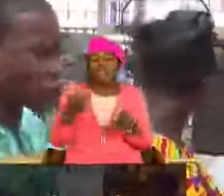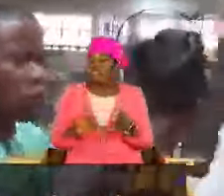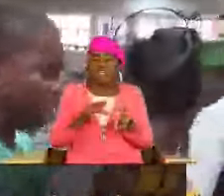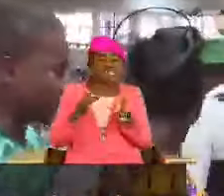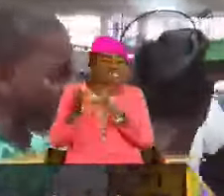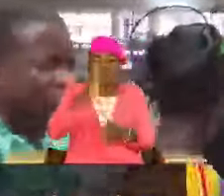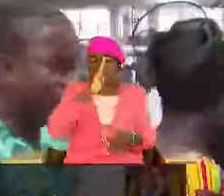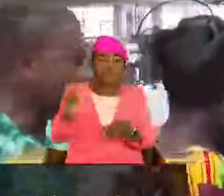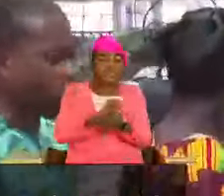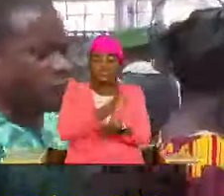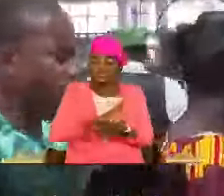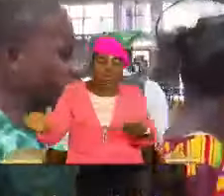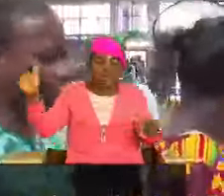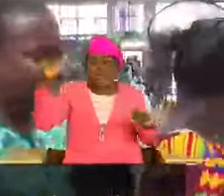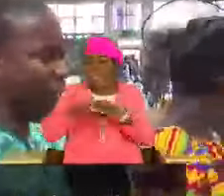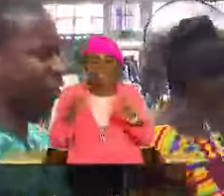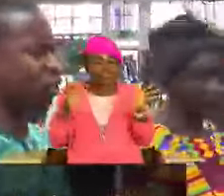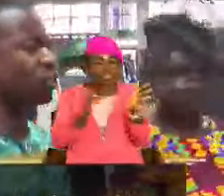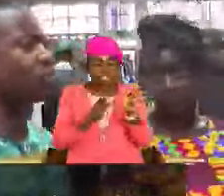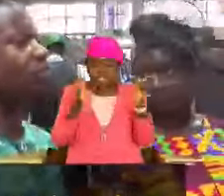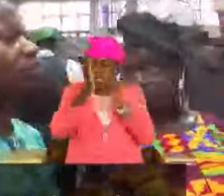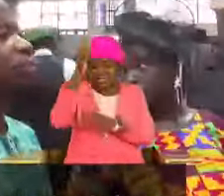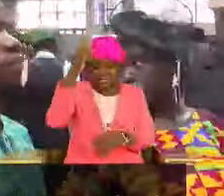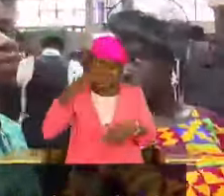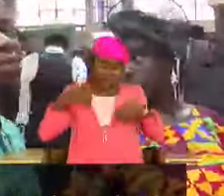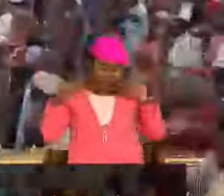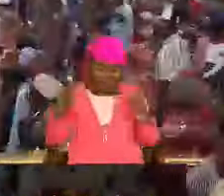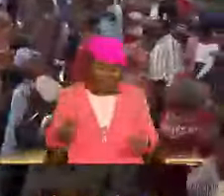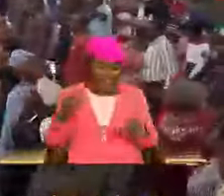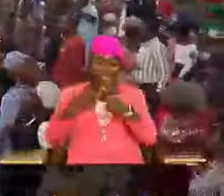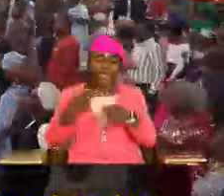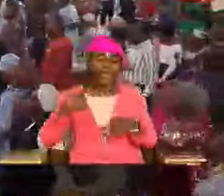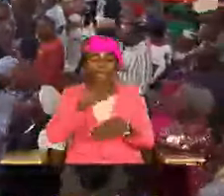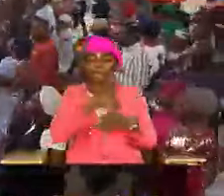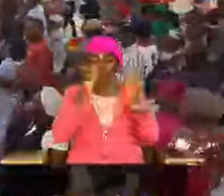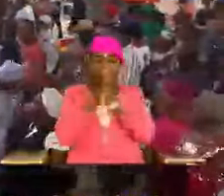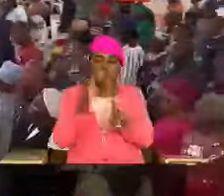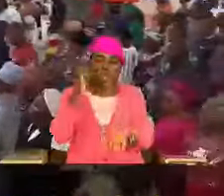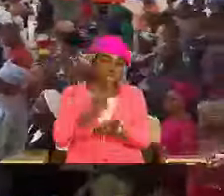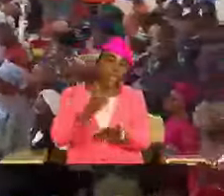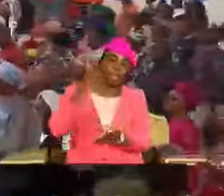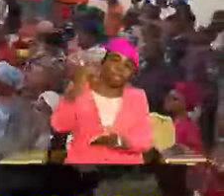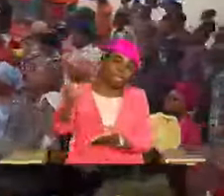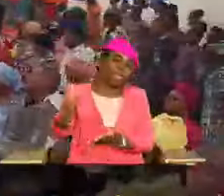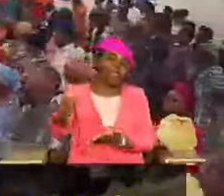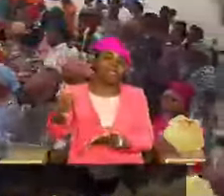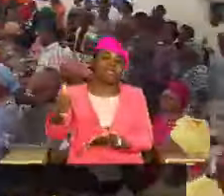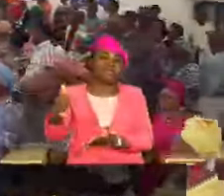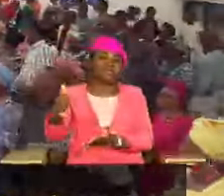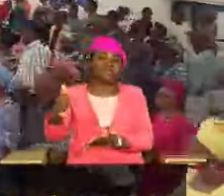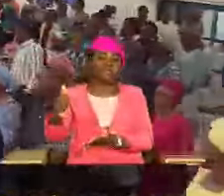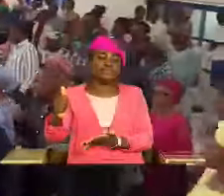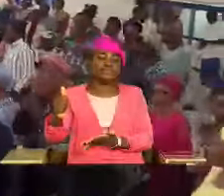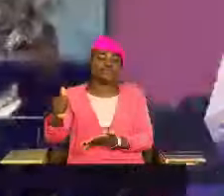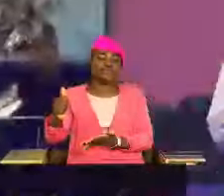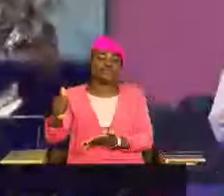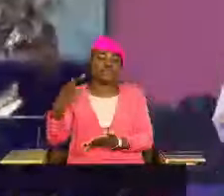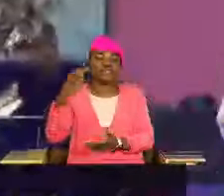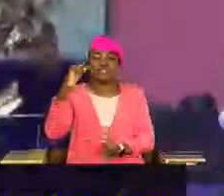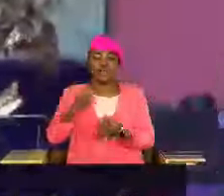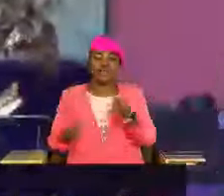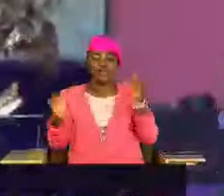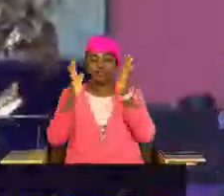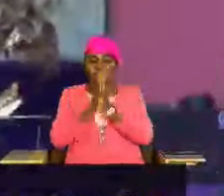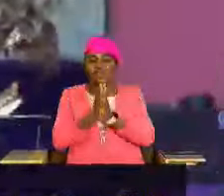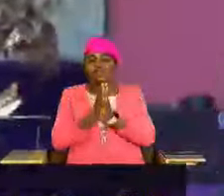Jesus in Jesus mighty name we pray you take the last